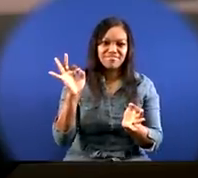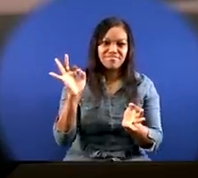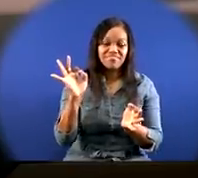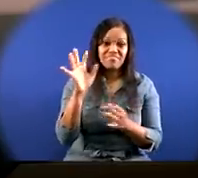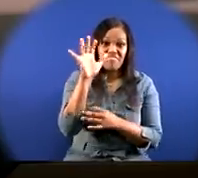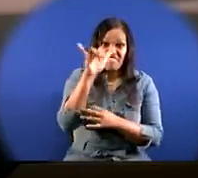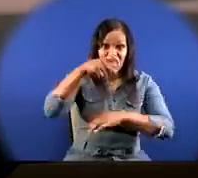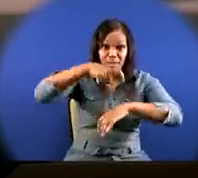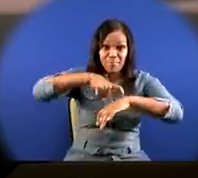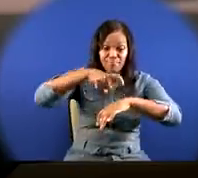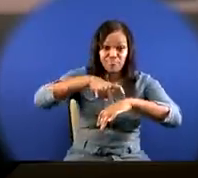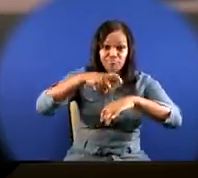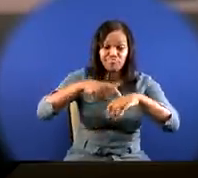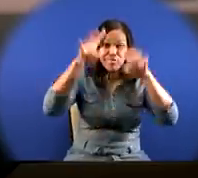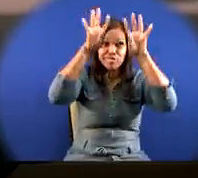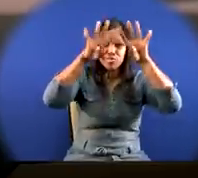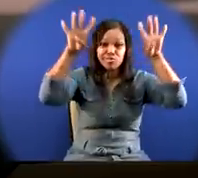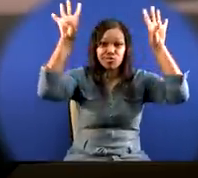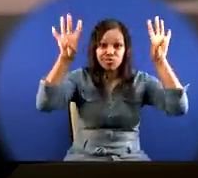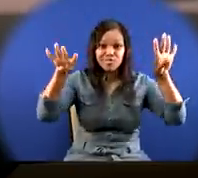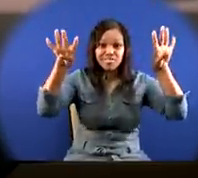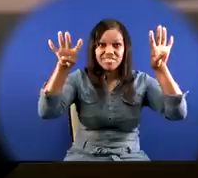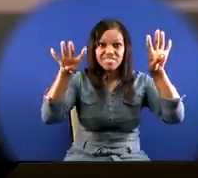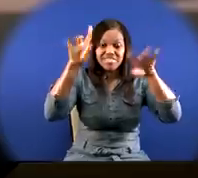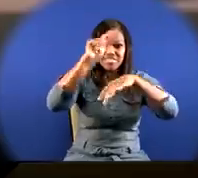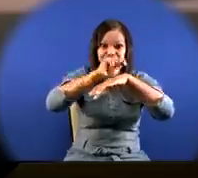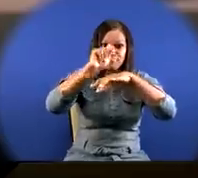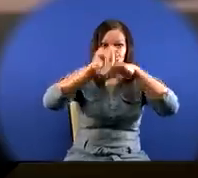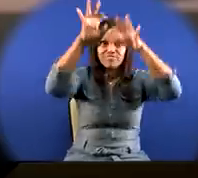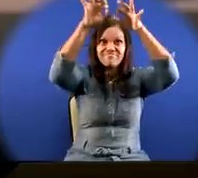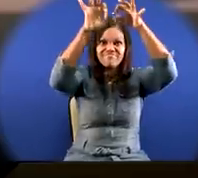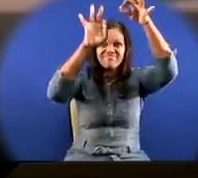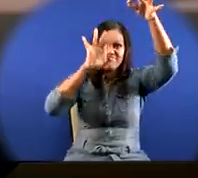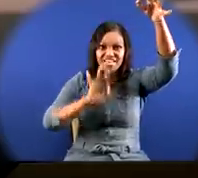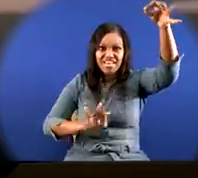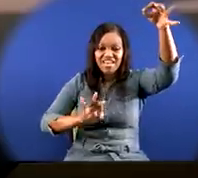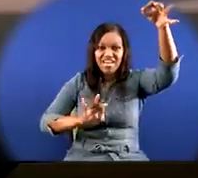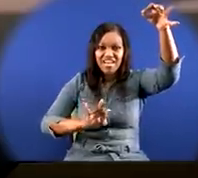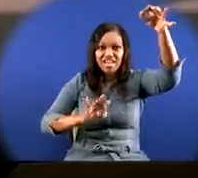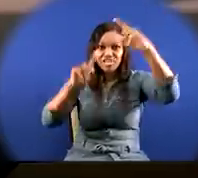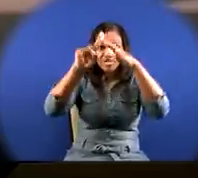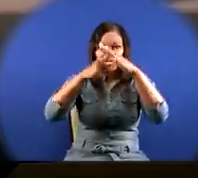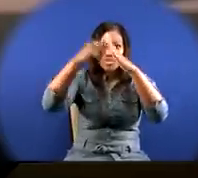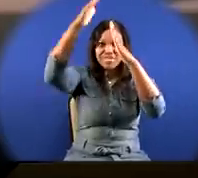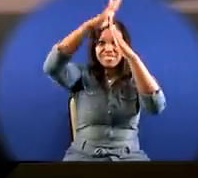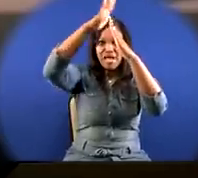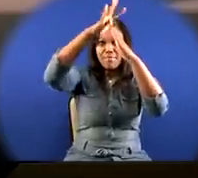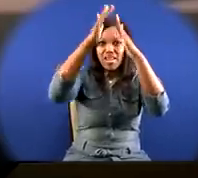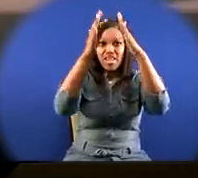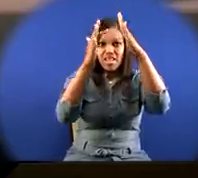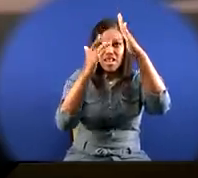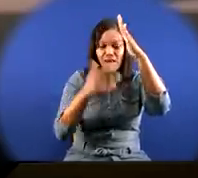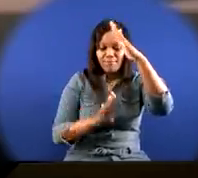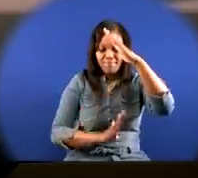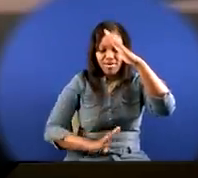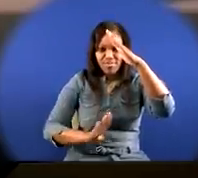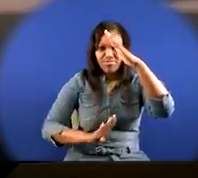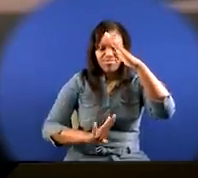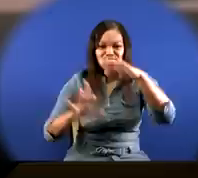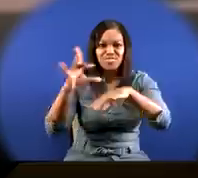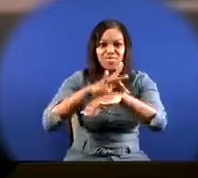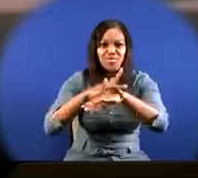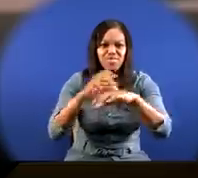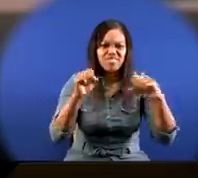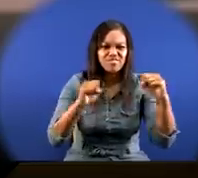At that moment, the curtain of the temple was torn in two from top to bottom. The earth